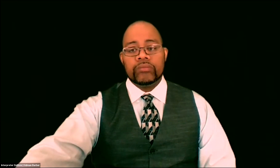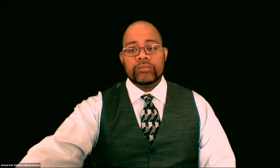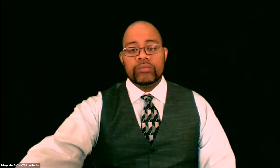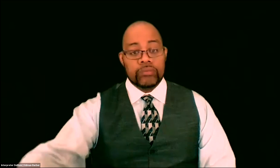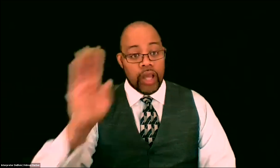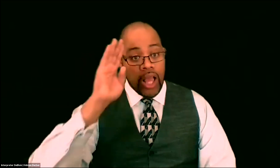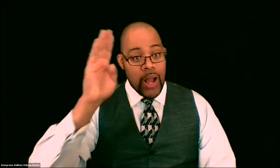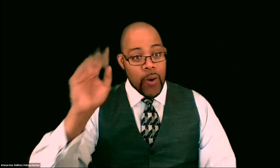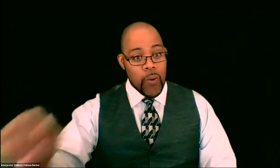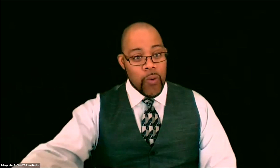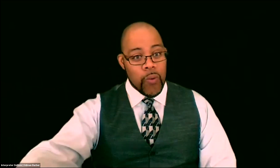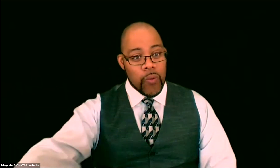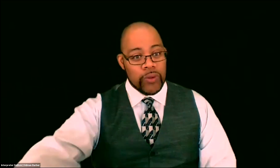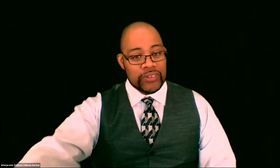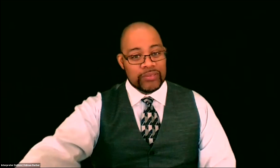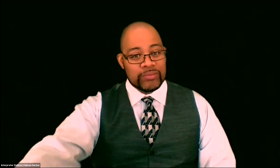Hello?